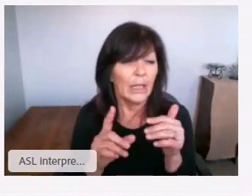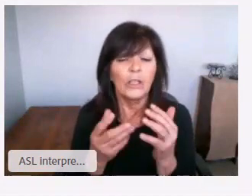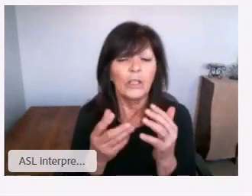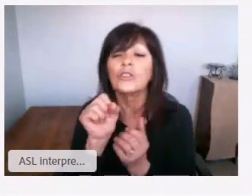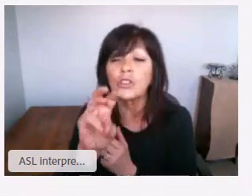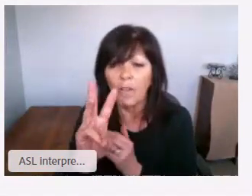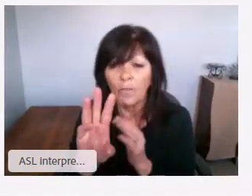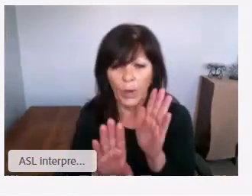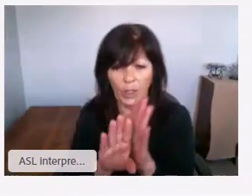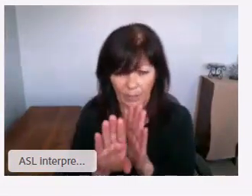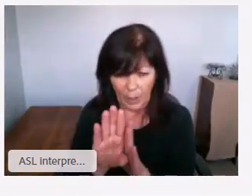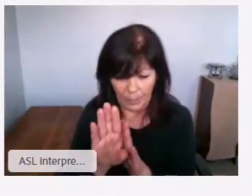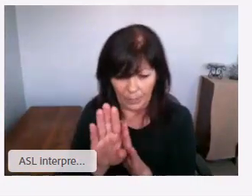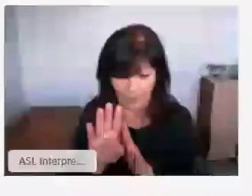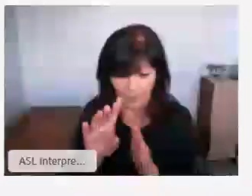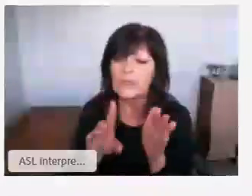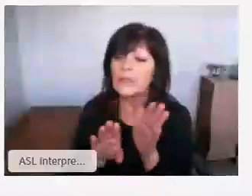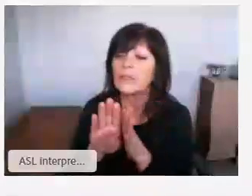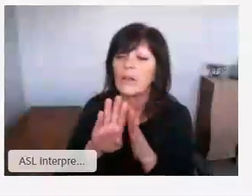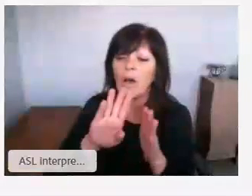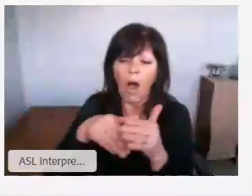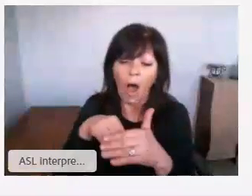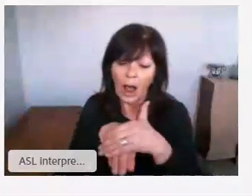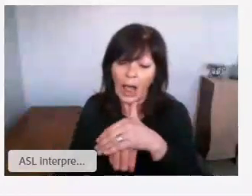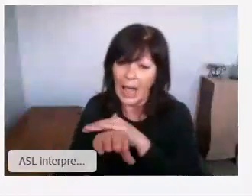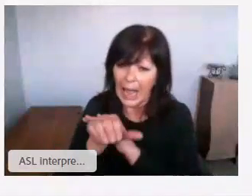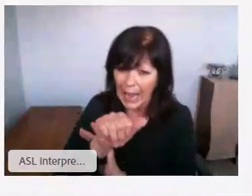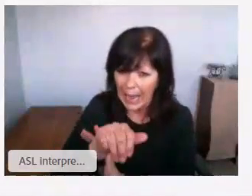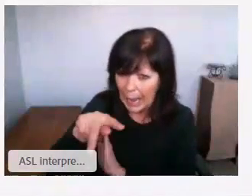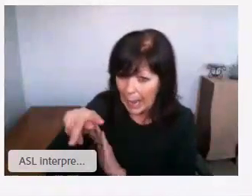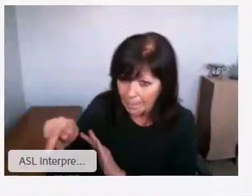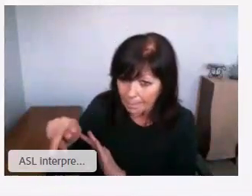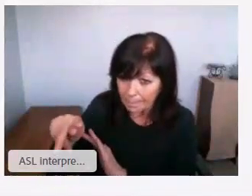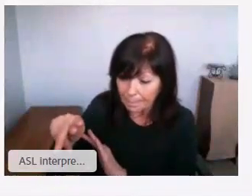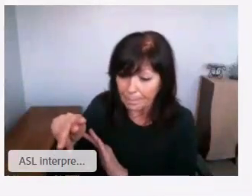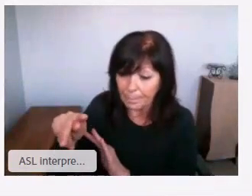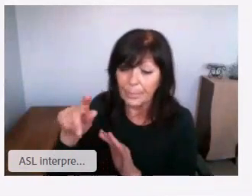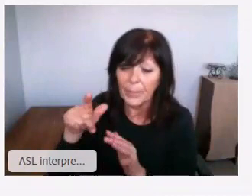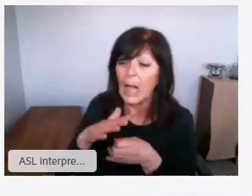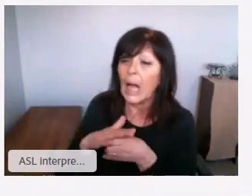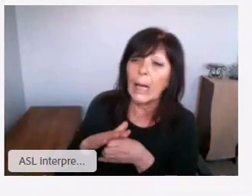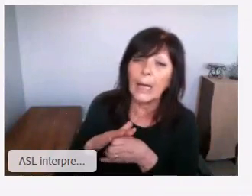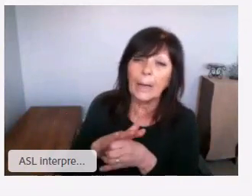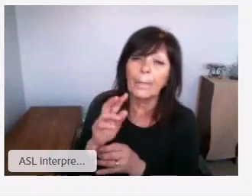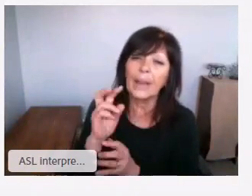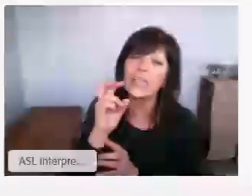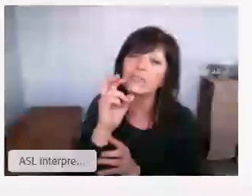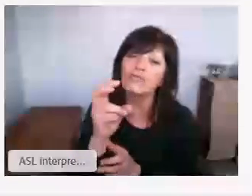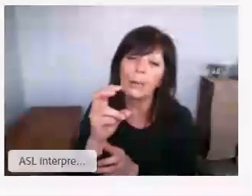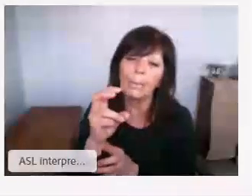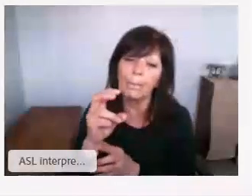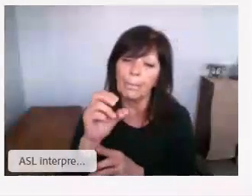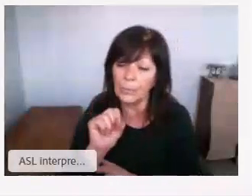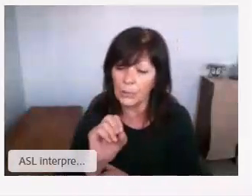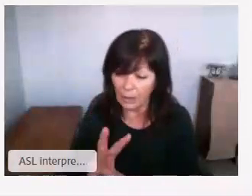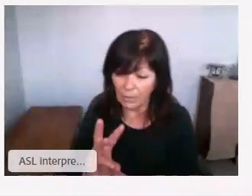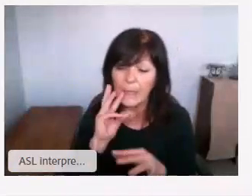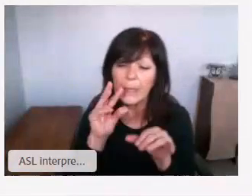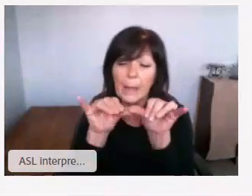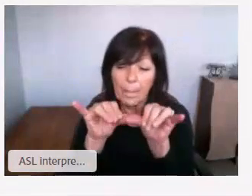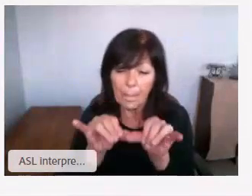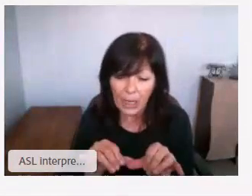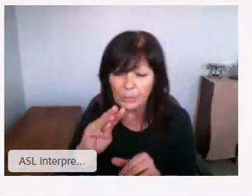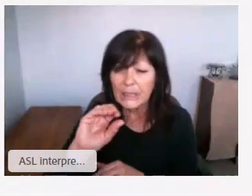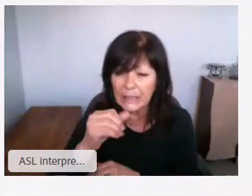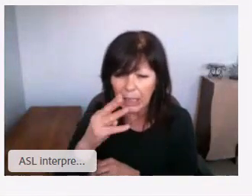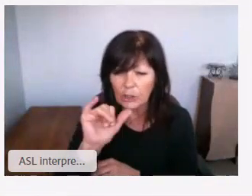to develop all access app or the complete trip platform app, the performance measurement dashboard, and